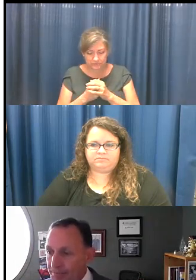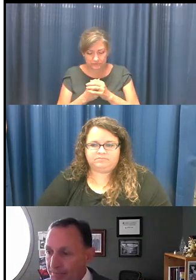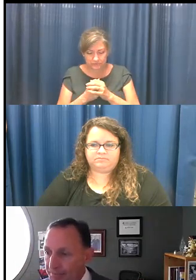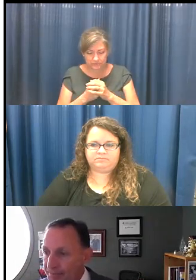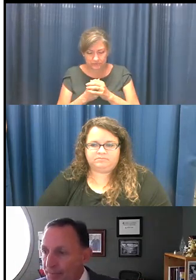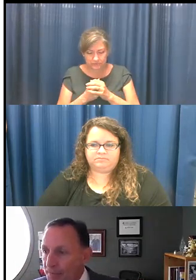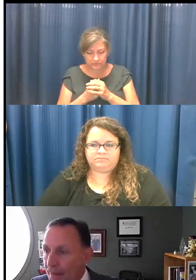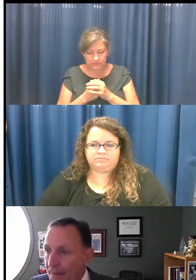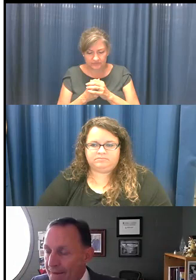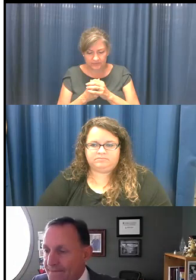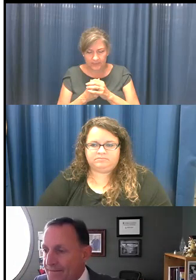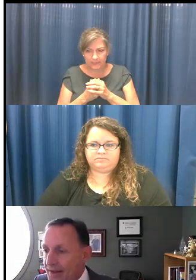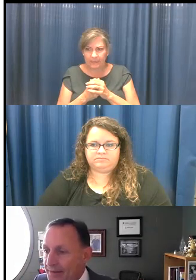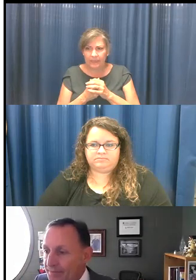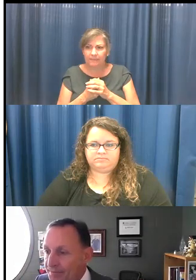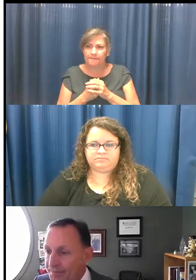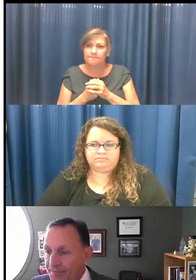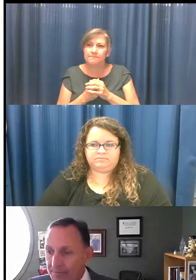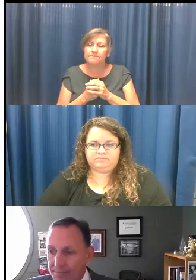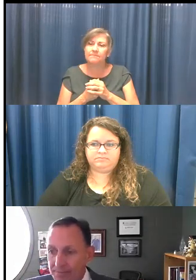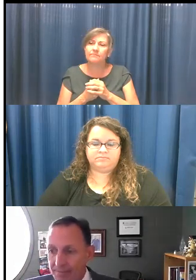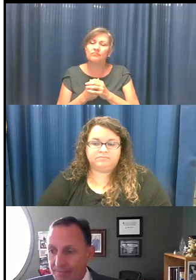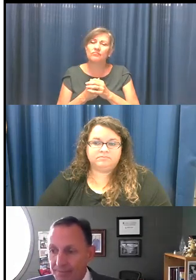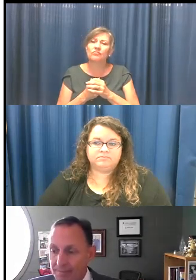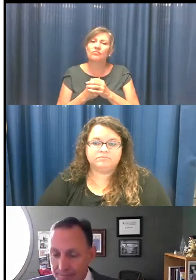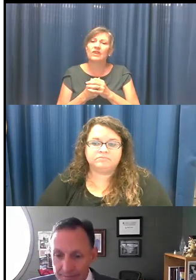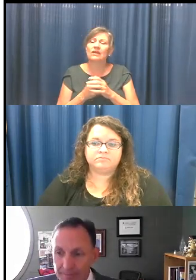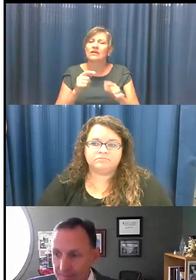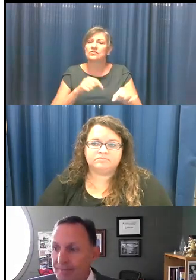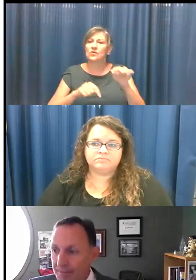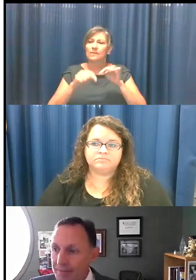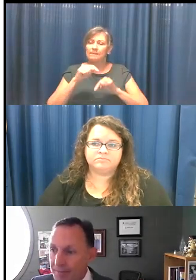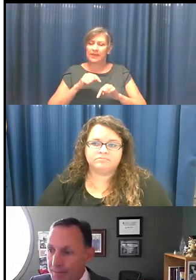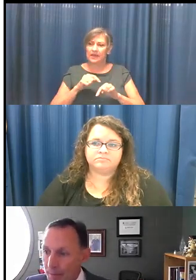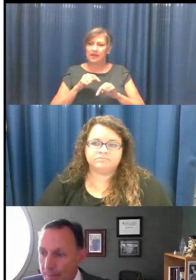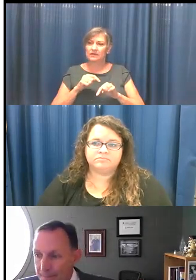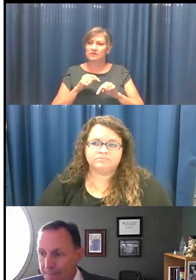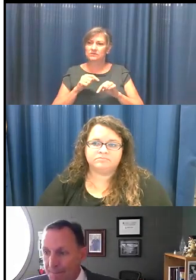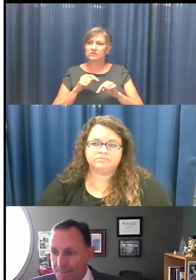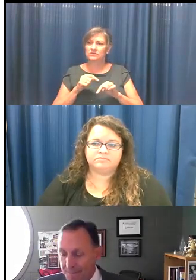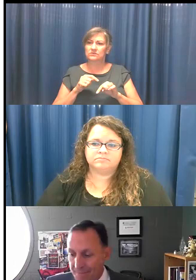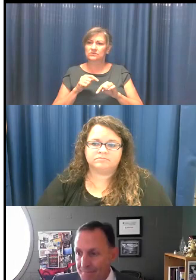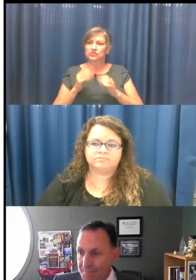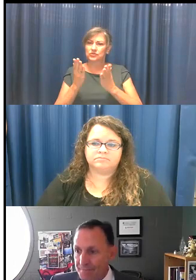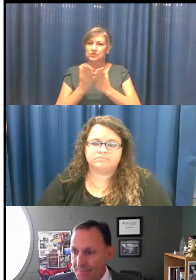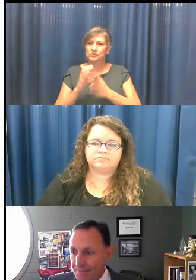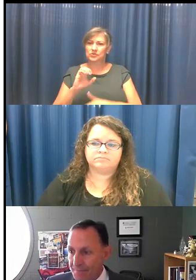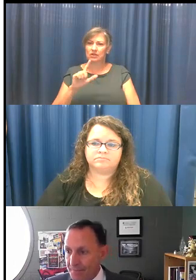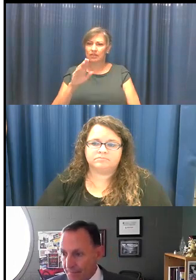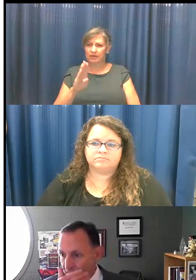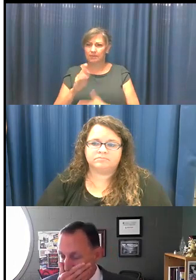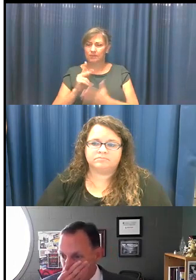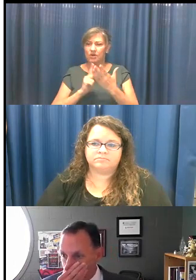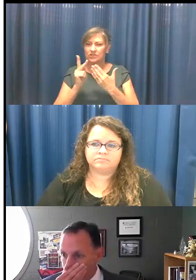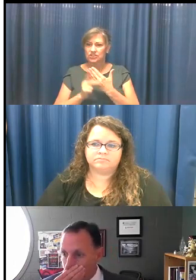Let me try to put them together. One is to go back to the book club project